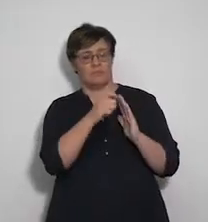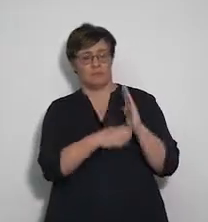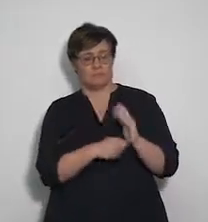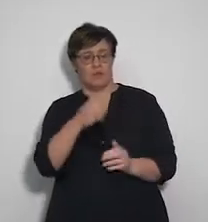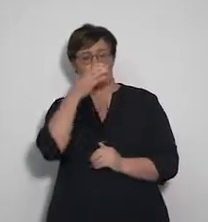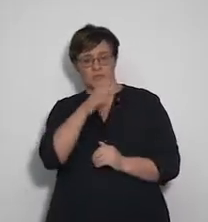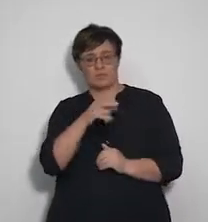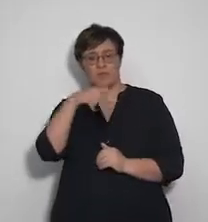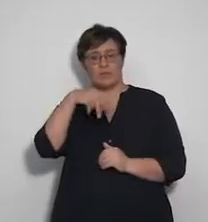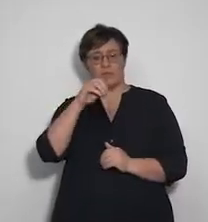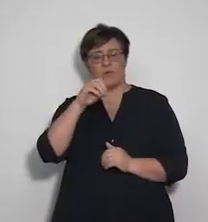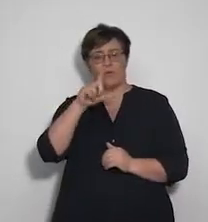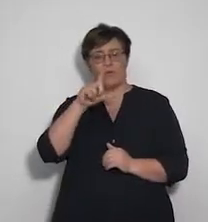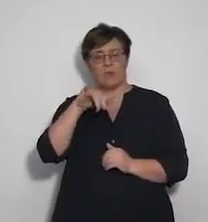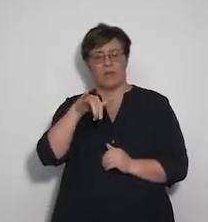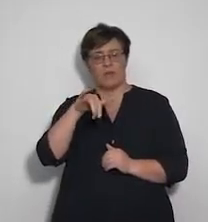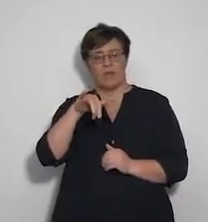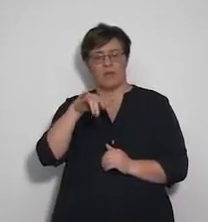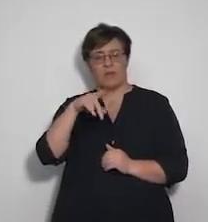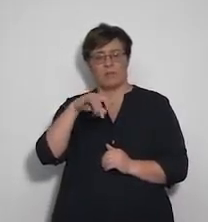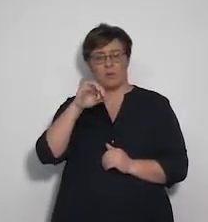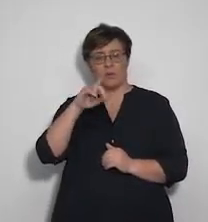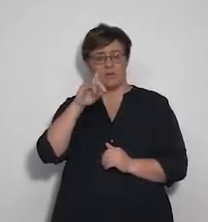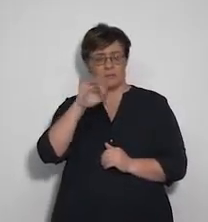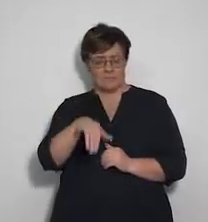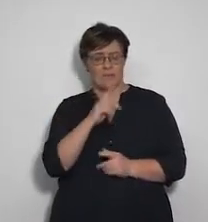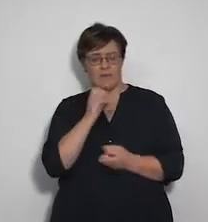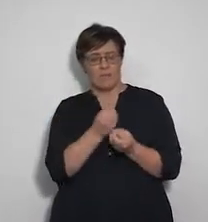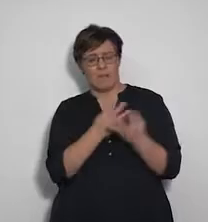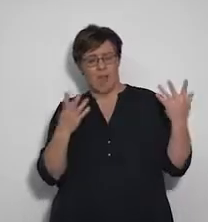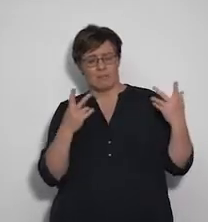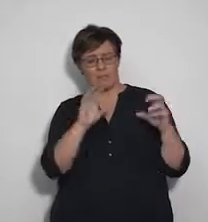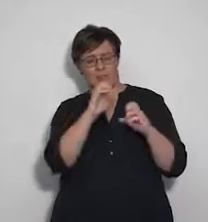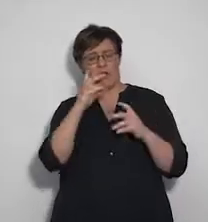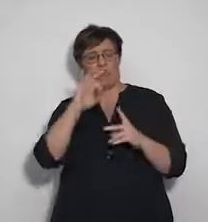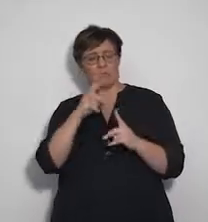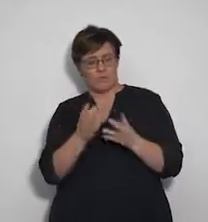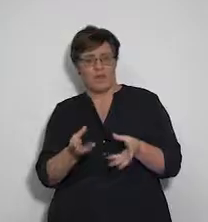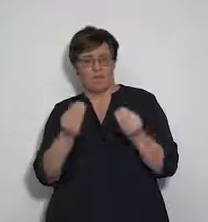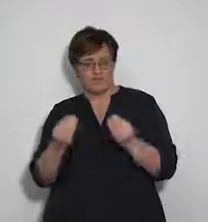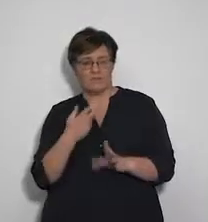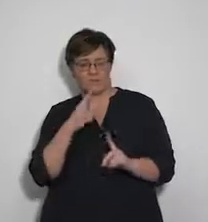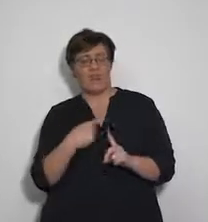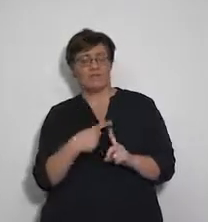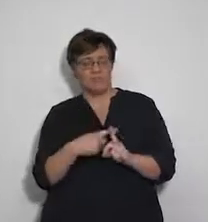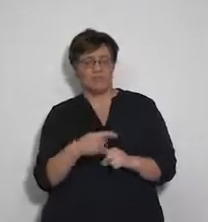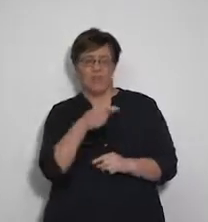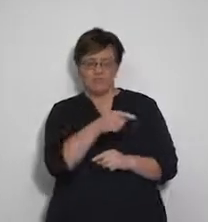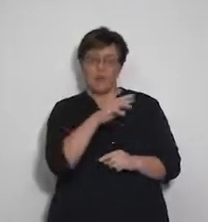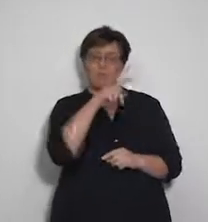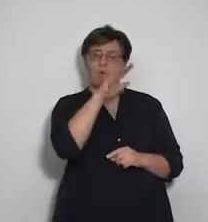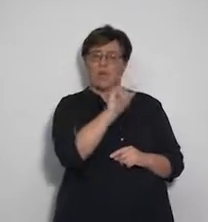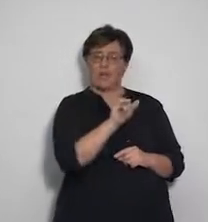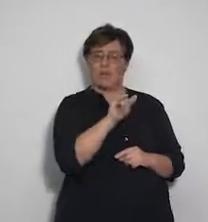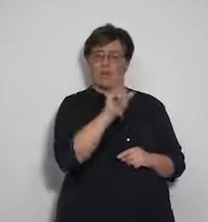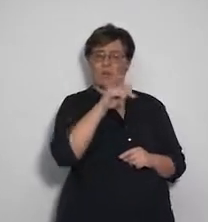terminology. The concept of polyploidy again refers to cells that have multiple sets of chromosomes, and we look at the advantages of